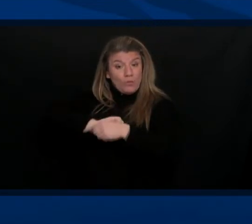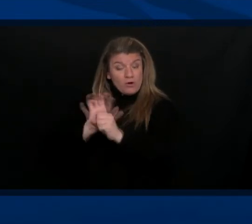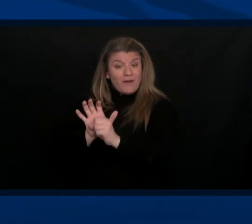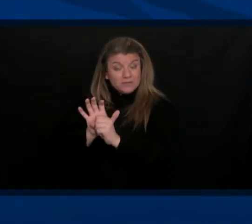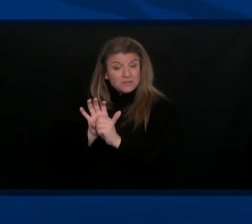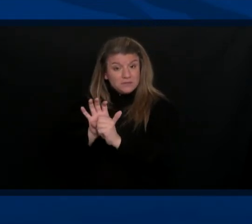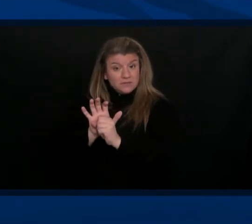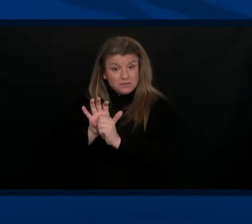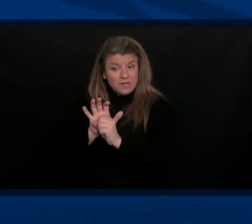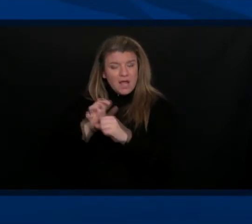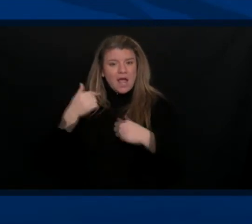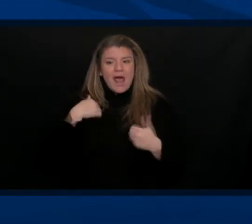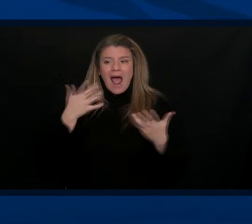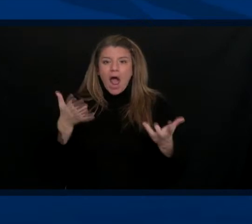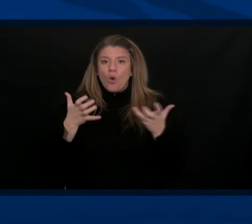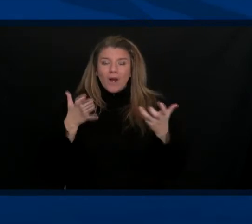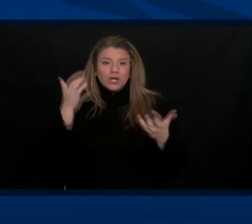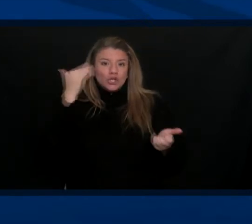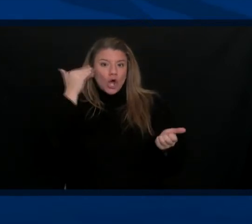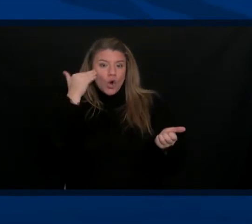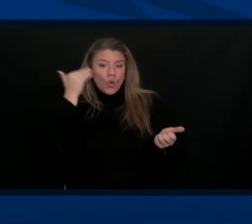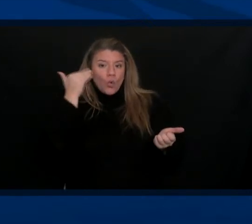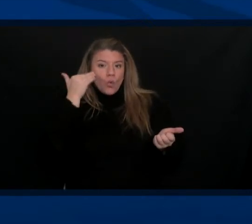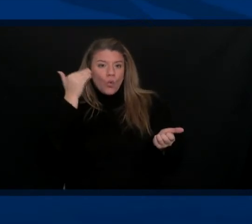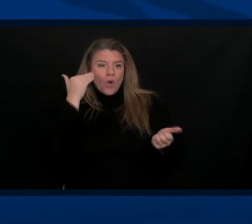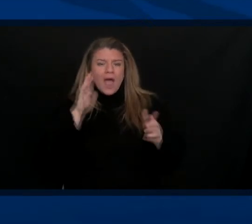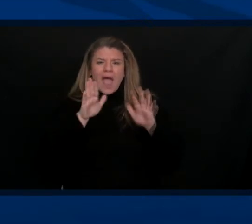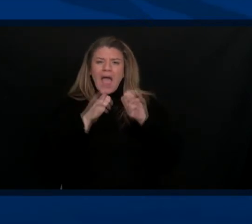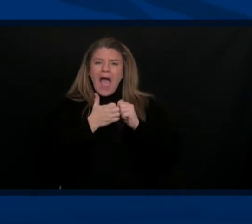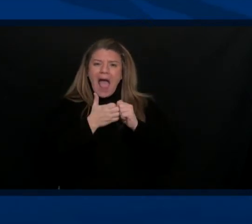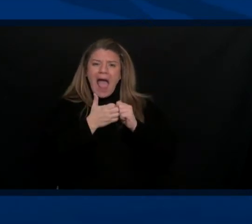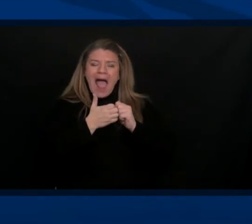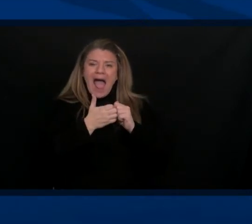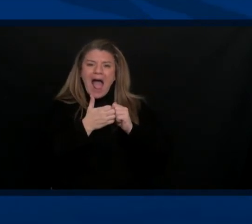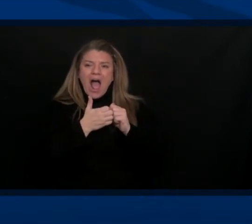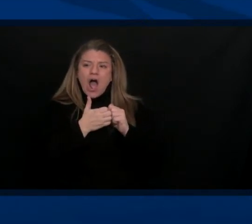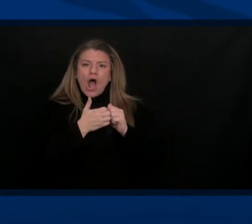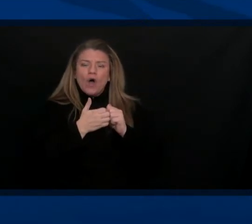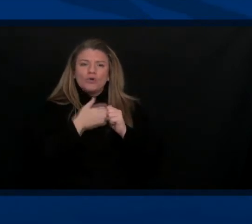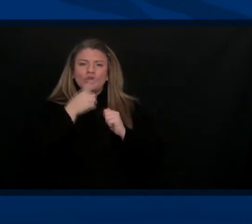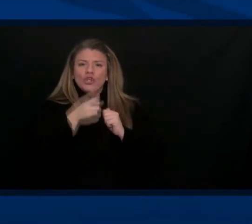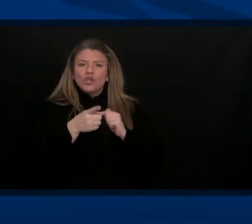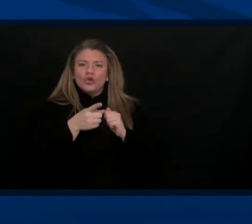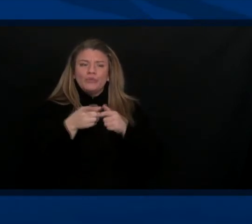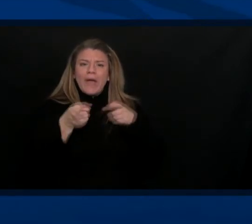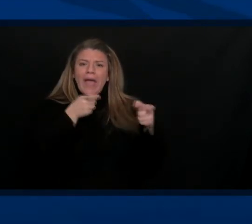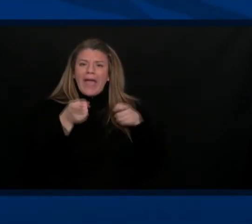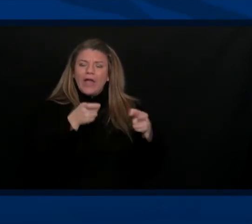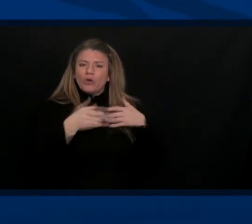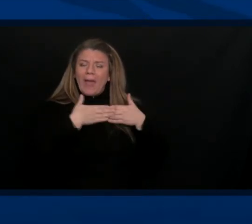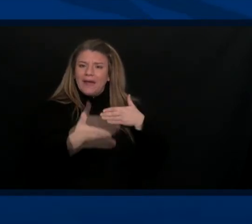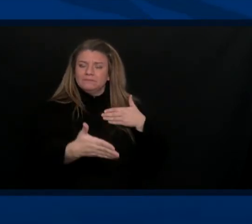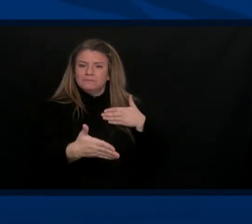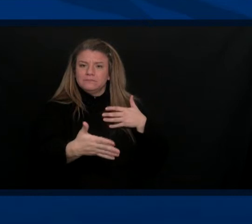coronavirus, and I wanted to know how you proceeded from there. I know you got tested, and